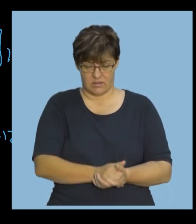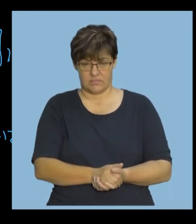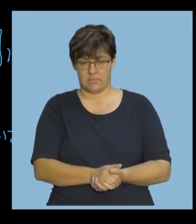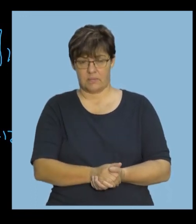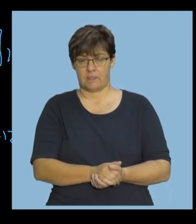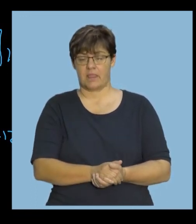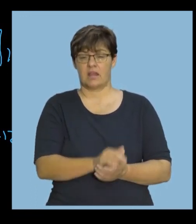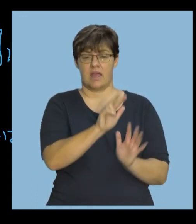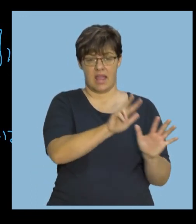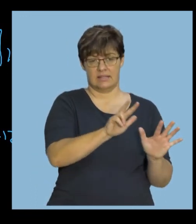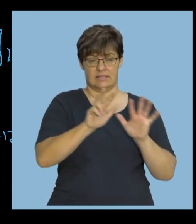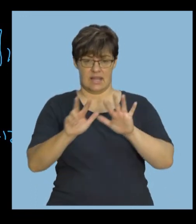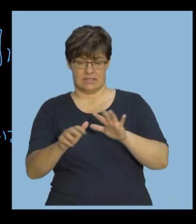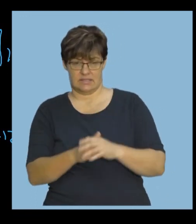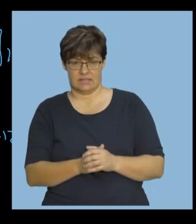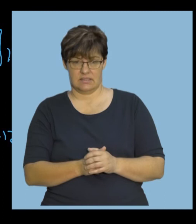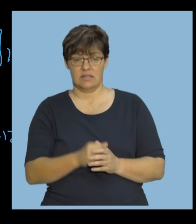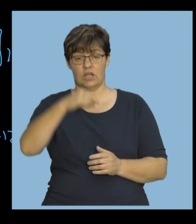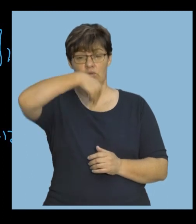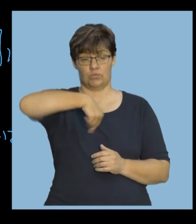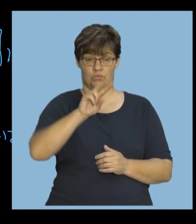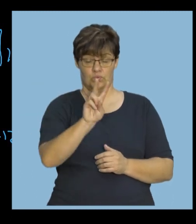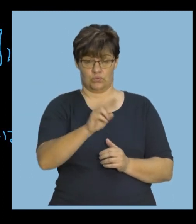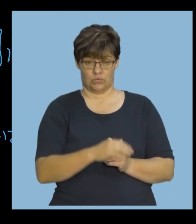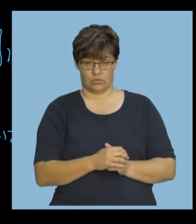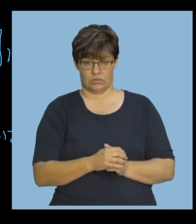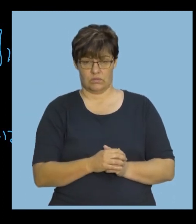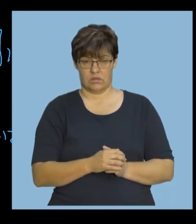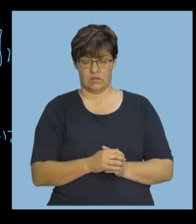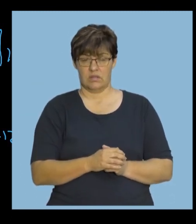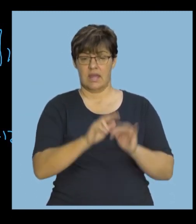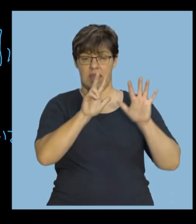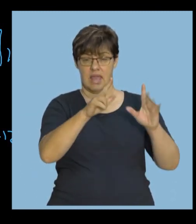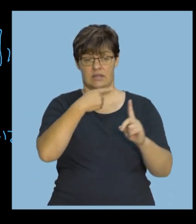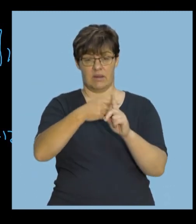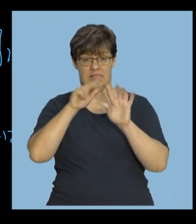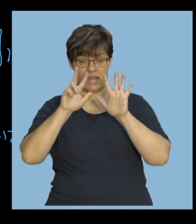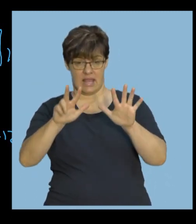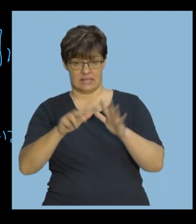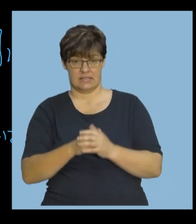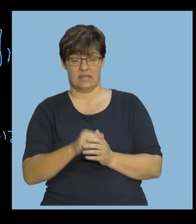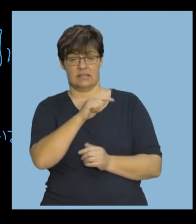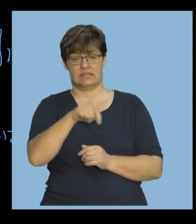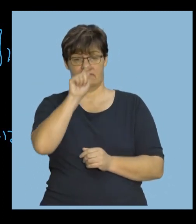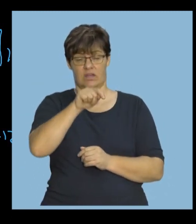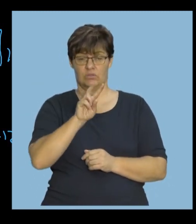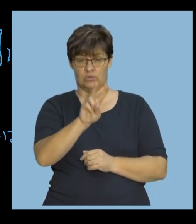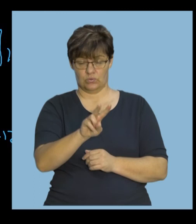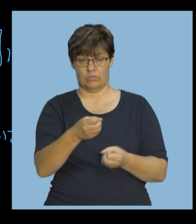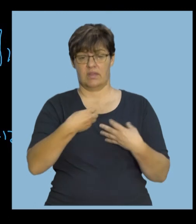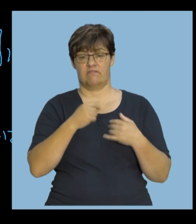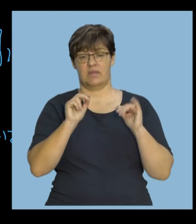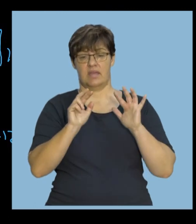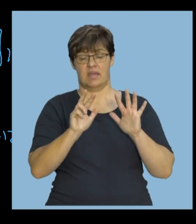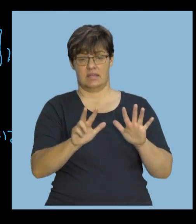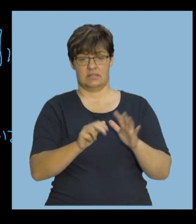the middle is there between 8 and 8, which is Q2. How do I do that? It's 8 plus